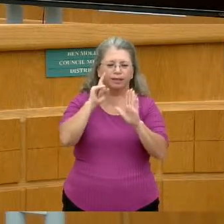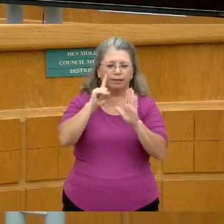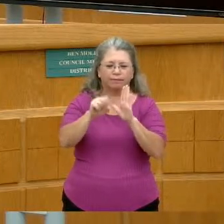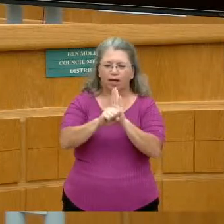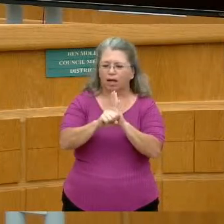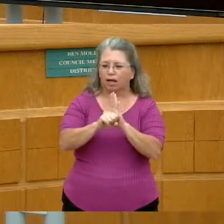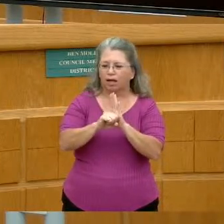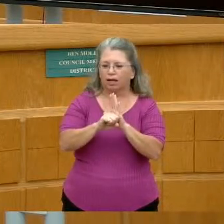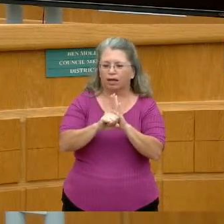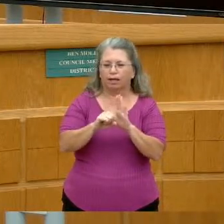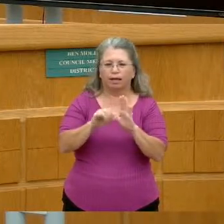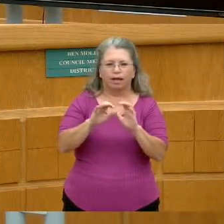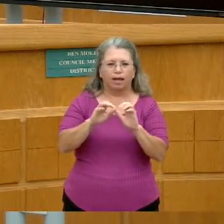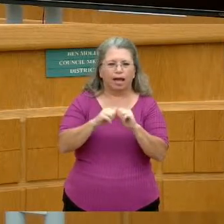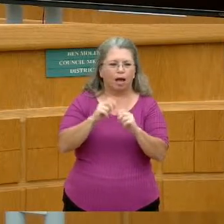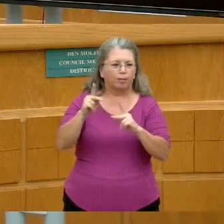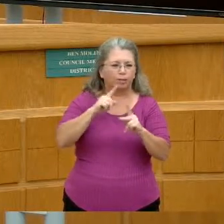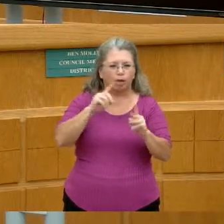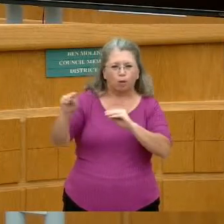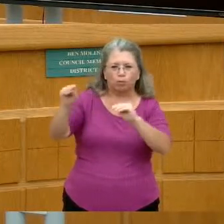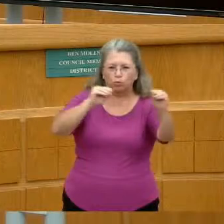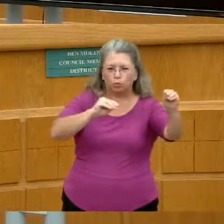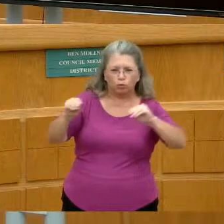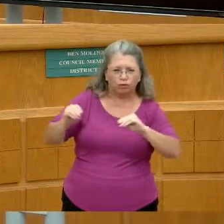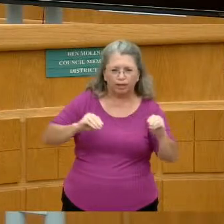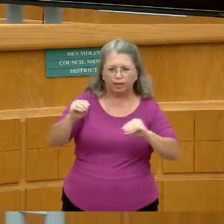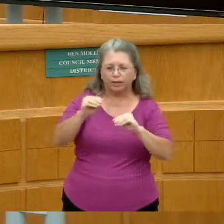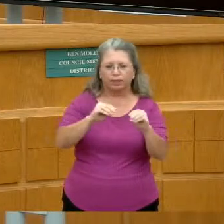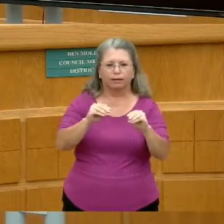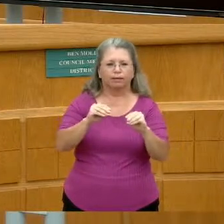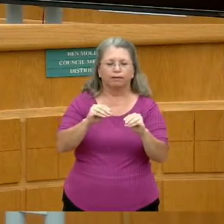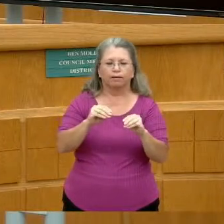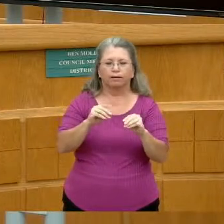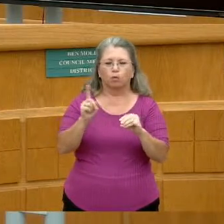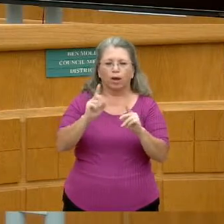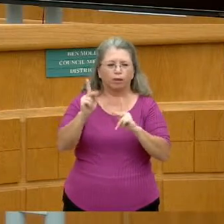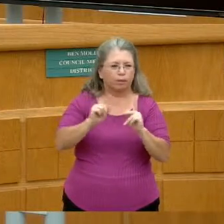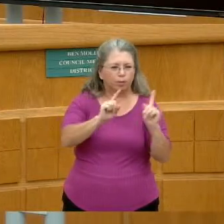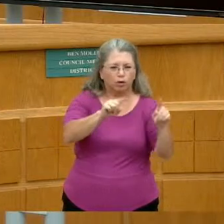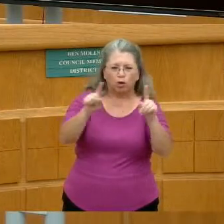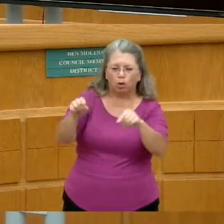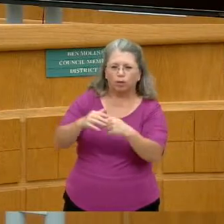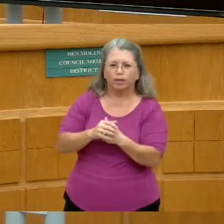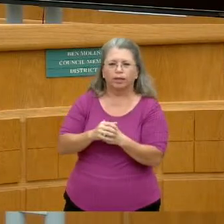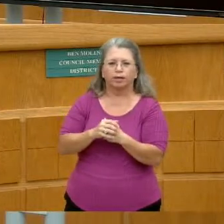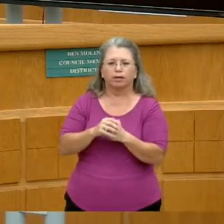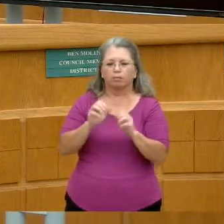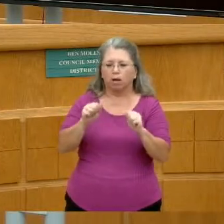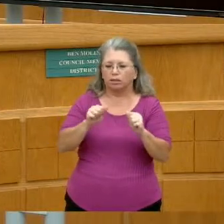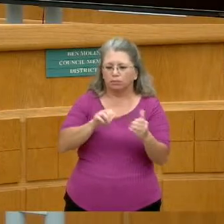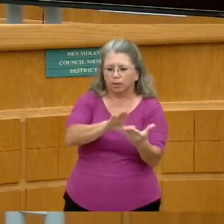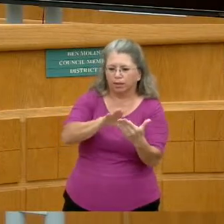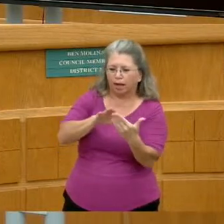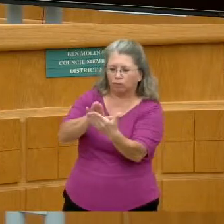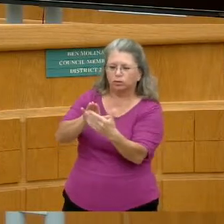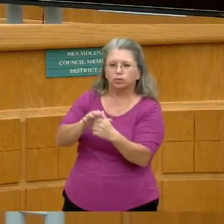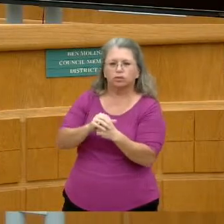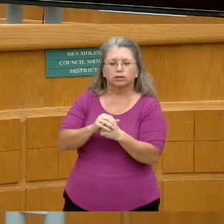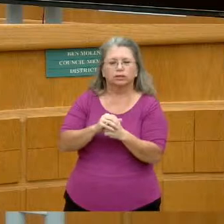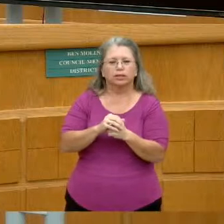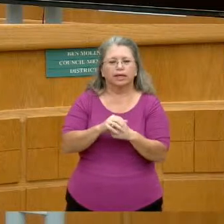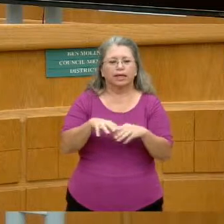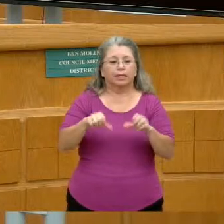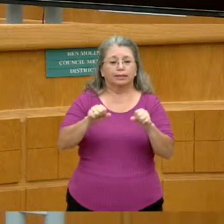home, potential encounters, in order to determine what's going to happen next. It takes about 10 days before we